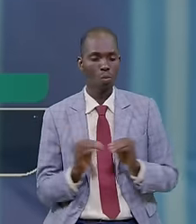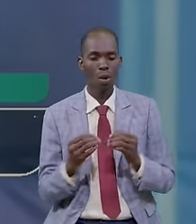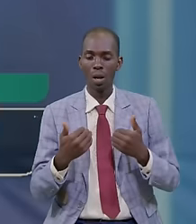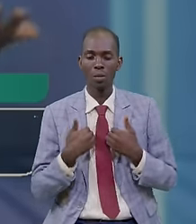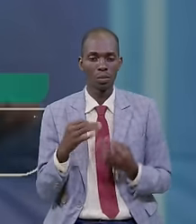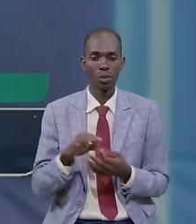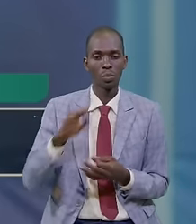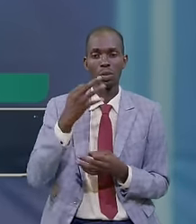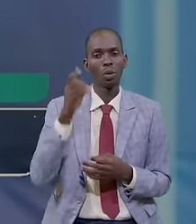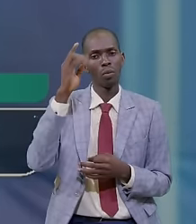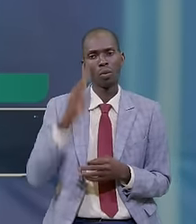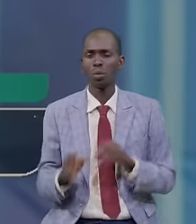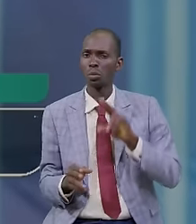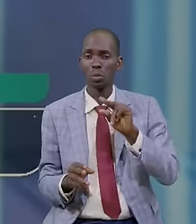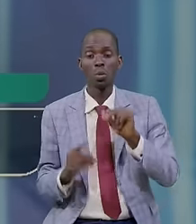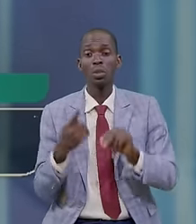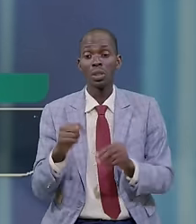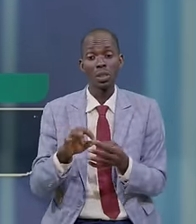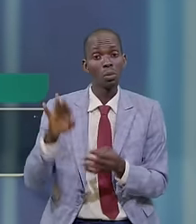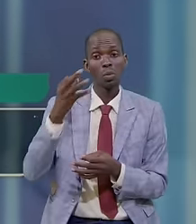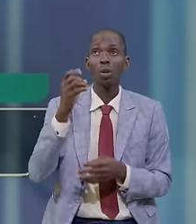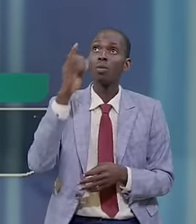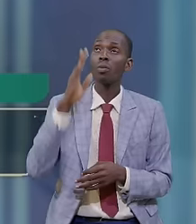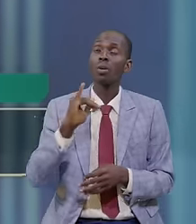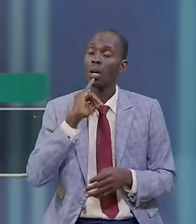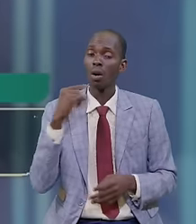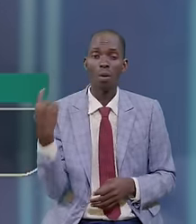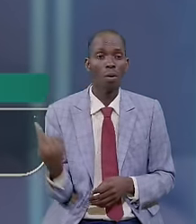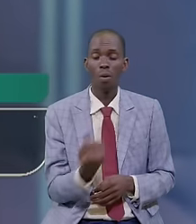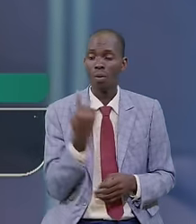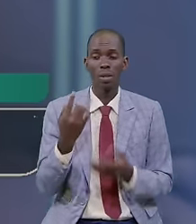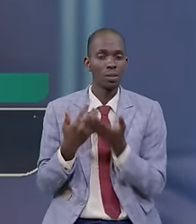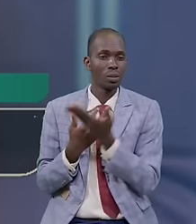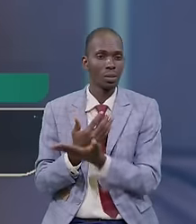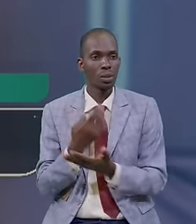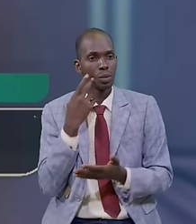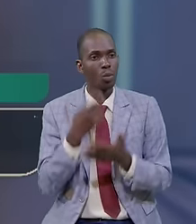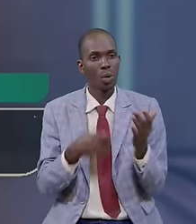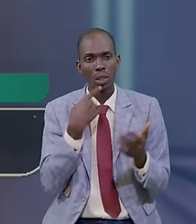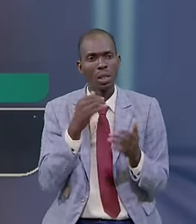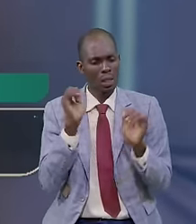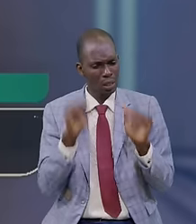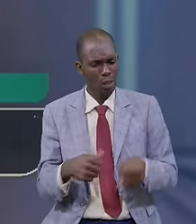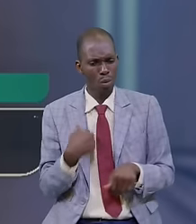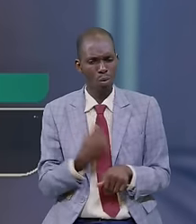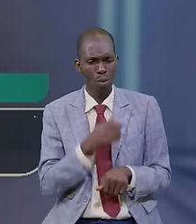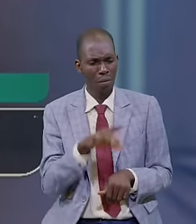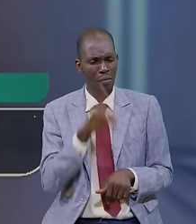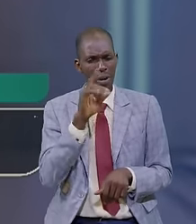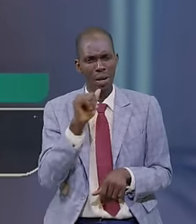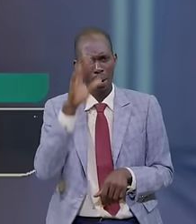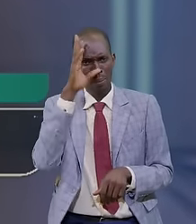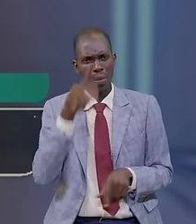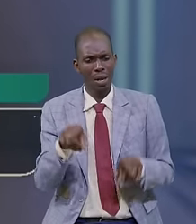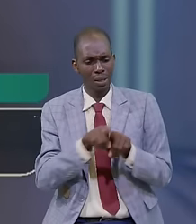of God was there, can we find such a one as this? A man in whom the Spirit of